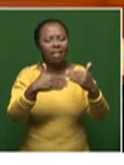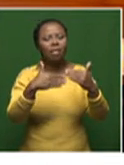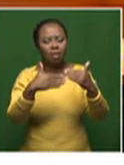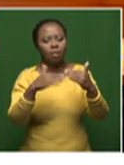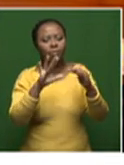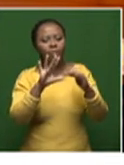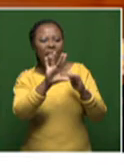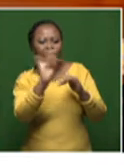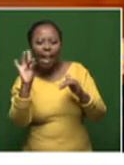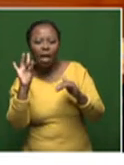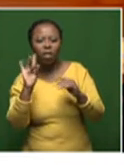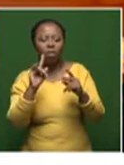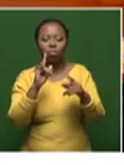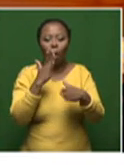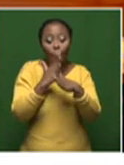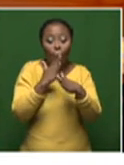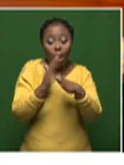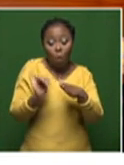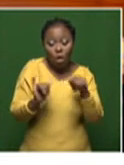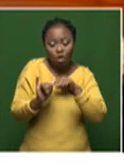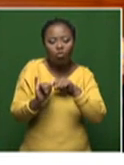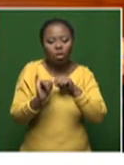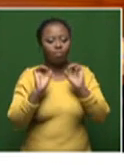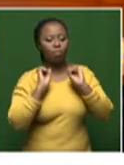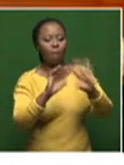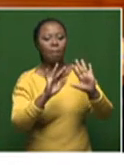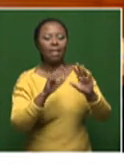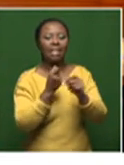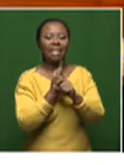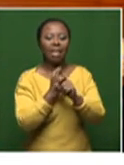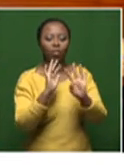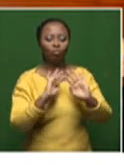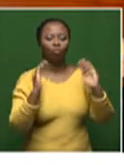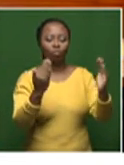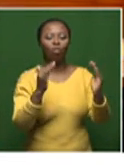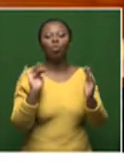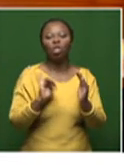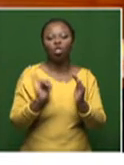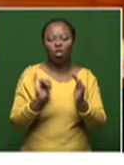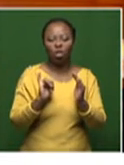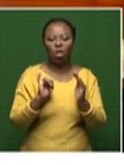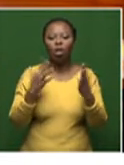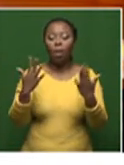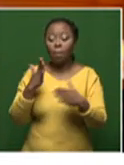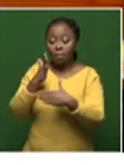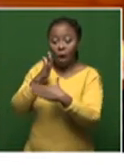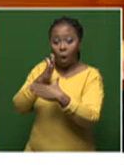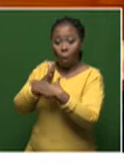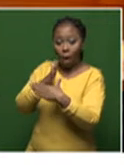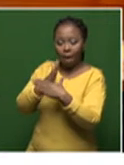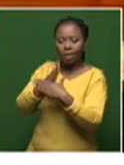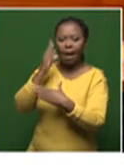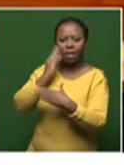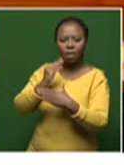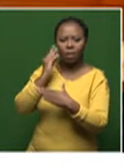or deciding which of your works will be used on the taxi. Well, it's the work which was inspired by the experience